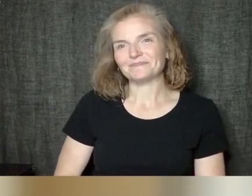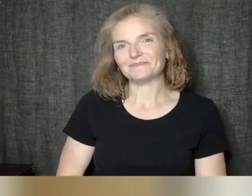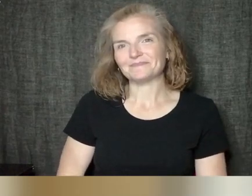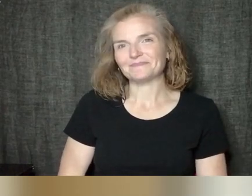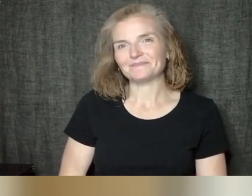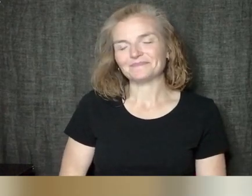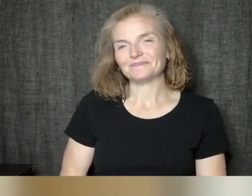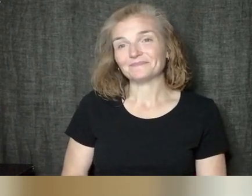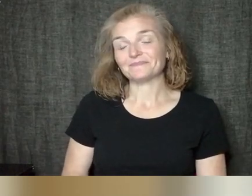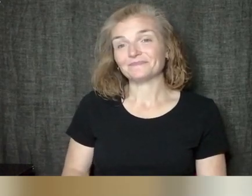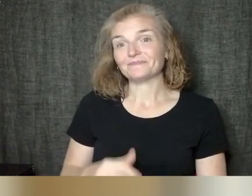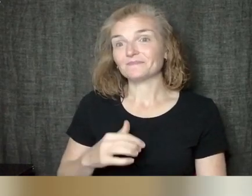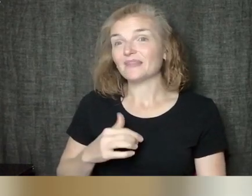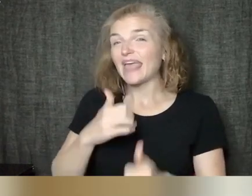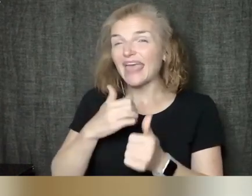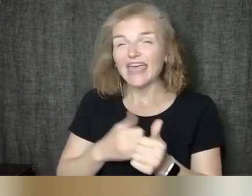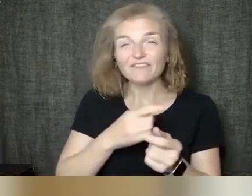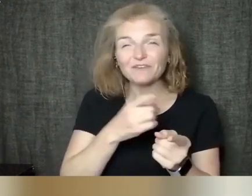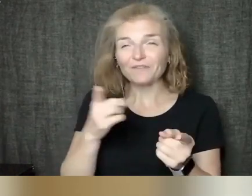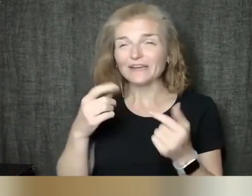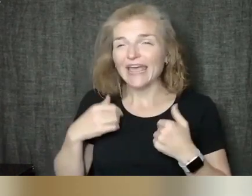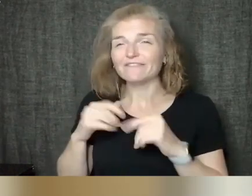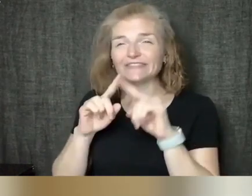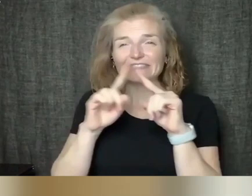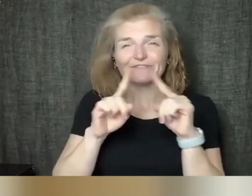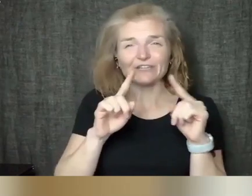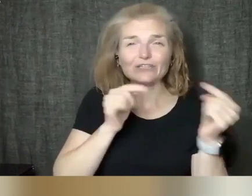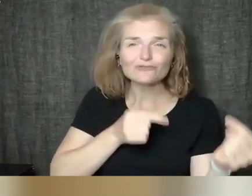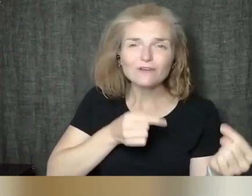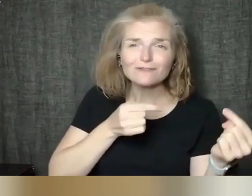We each have our struggles and our joys.